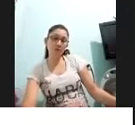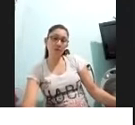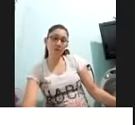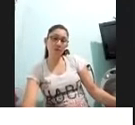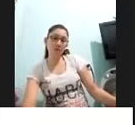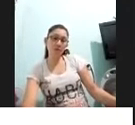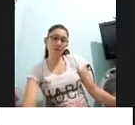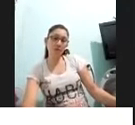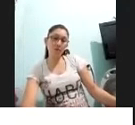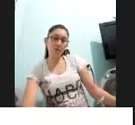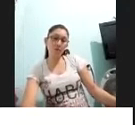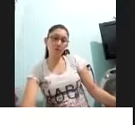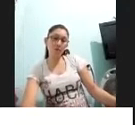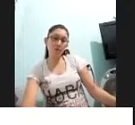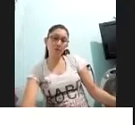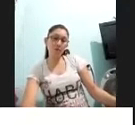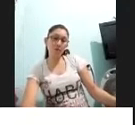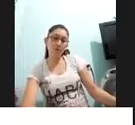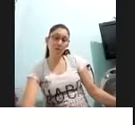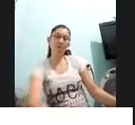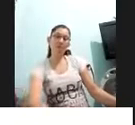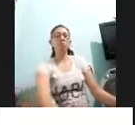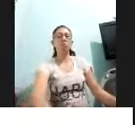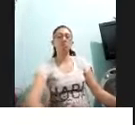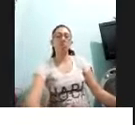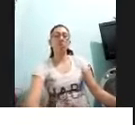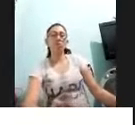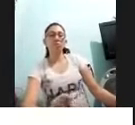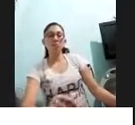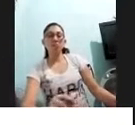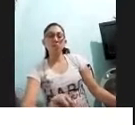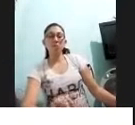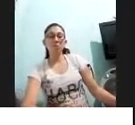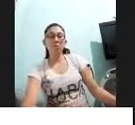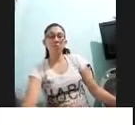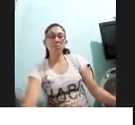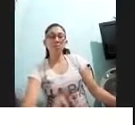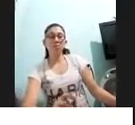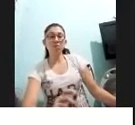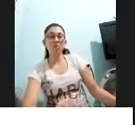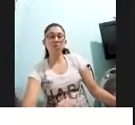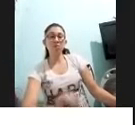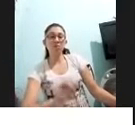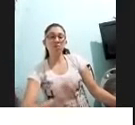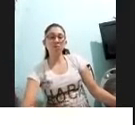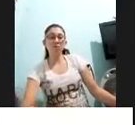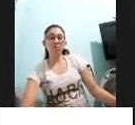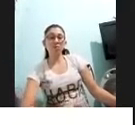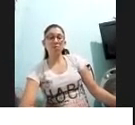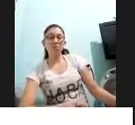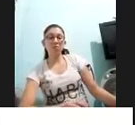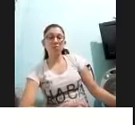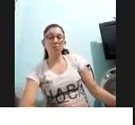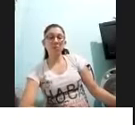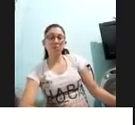Her name is Beatriz. Very good. Excellent. Good job. Good job. Okay. Kenia Yamilet Urbina.